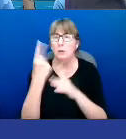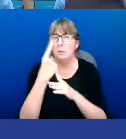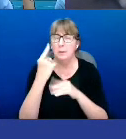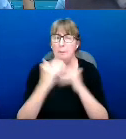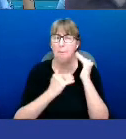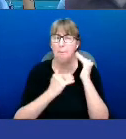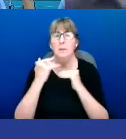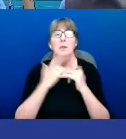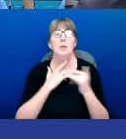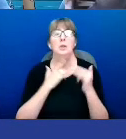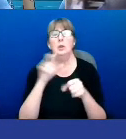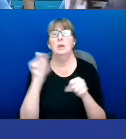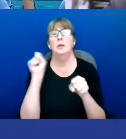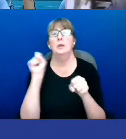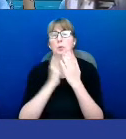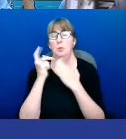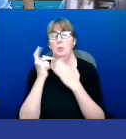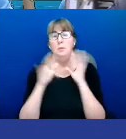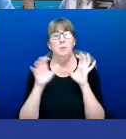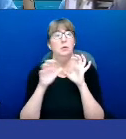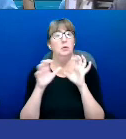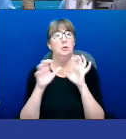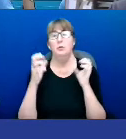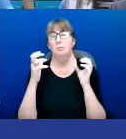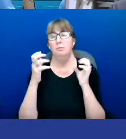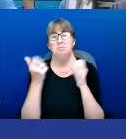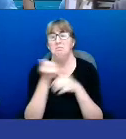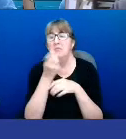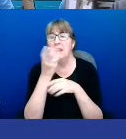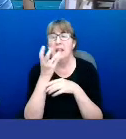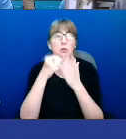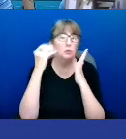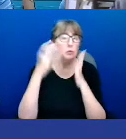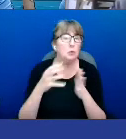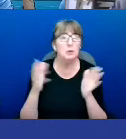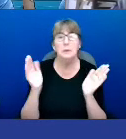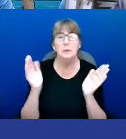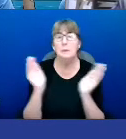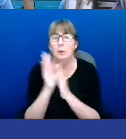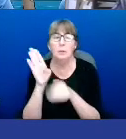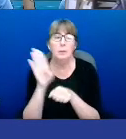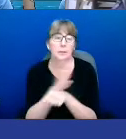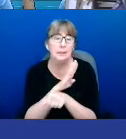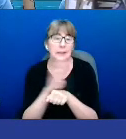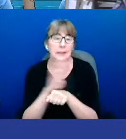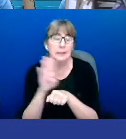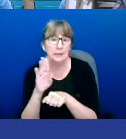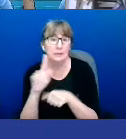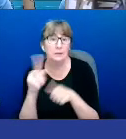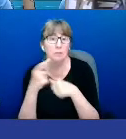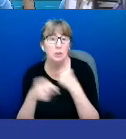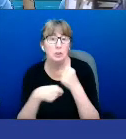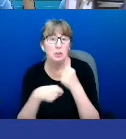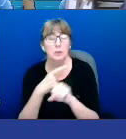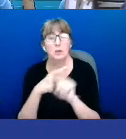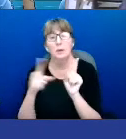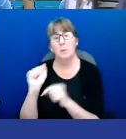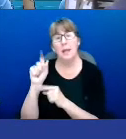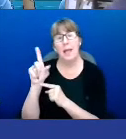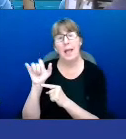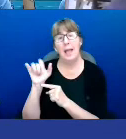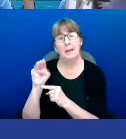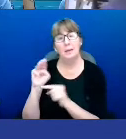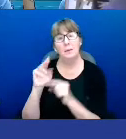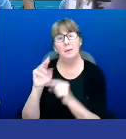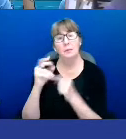do just a handful of students and a small number of businesses year one. But Adam, I guess, was trying to set a world record